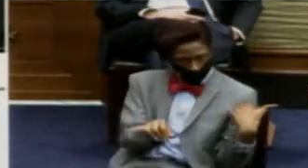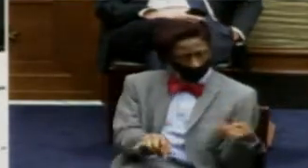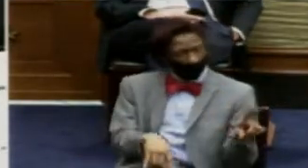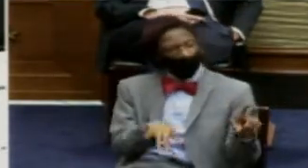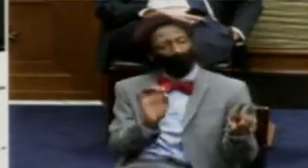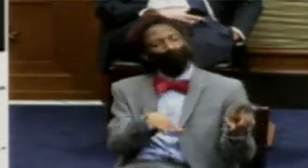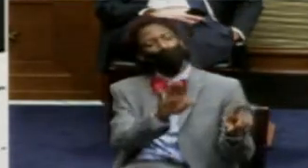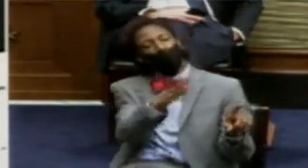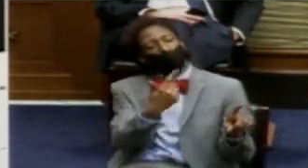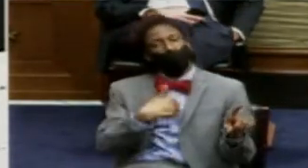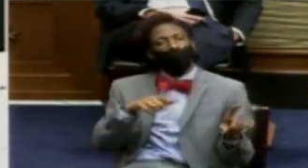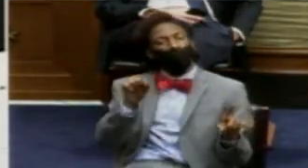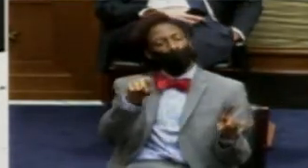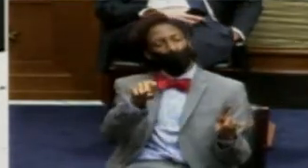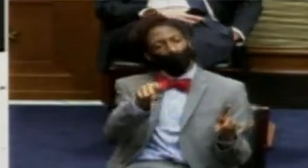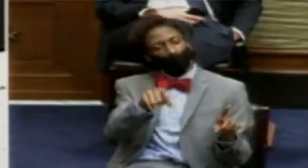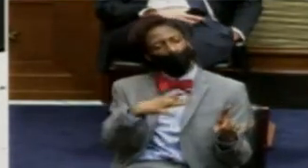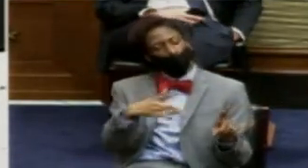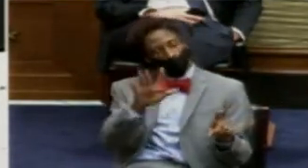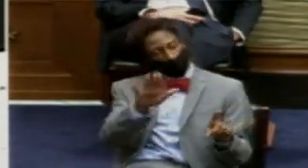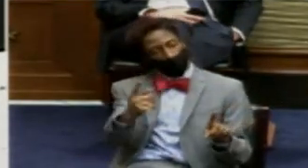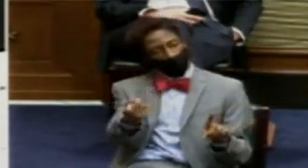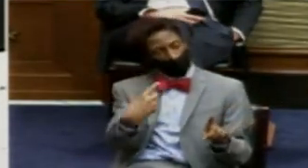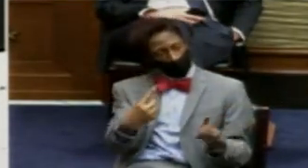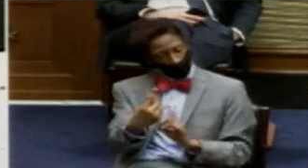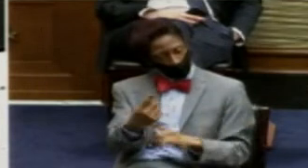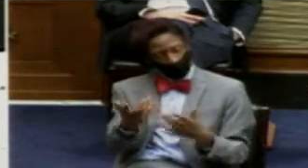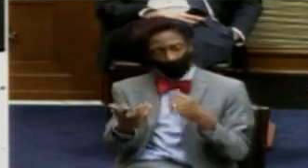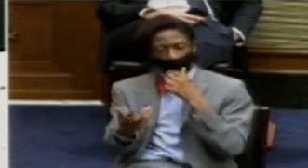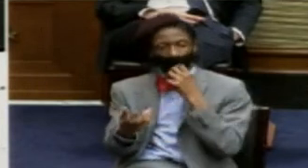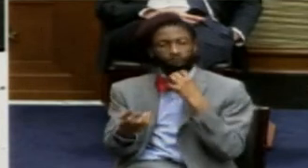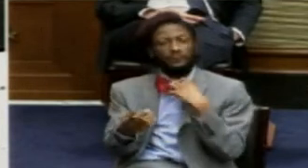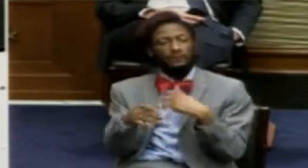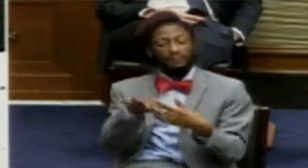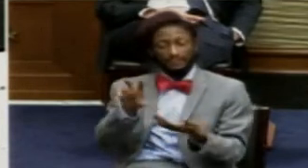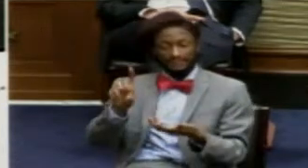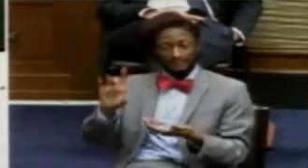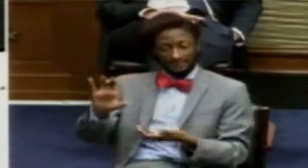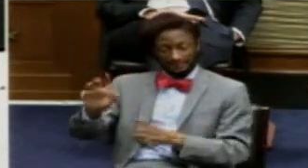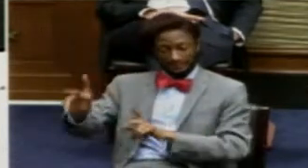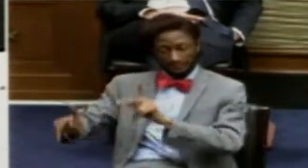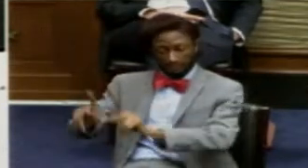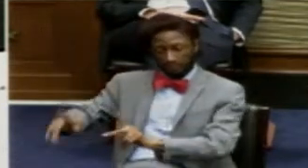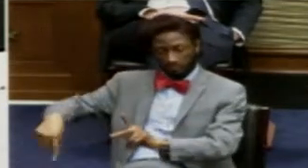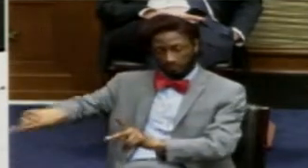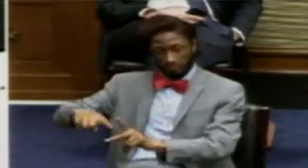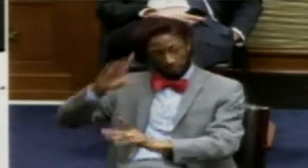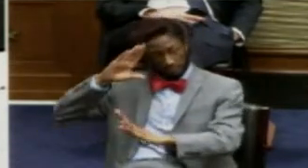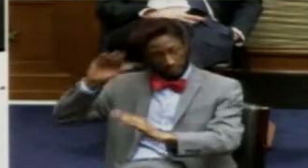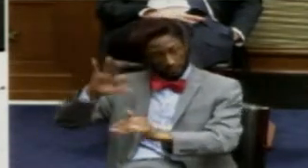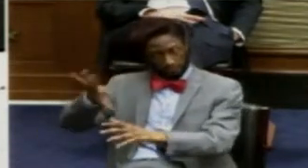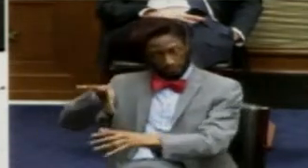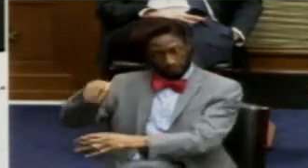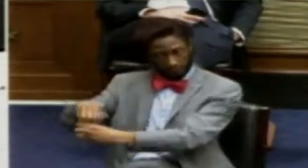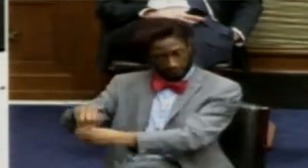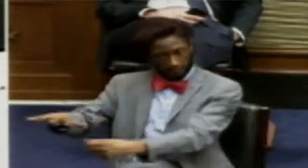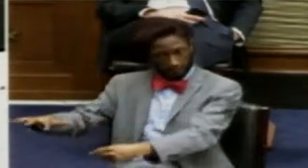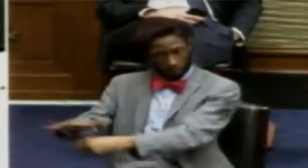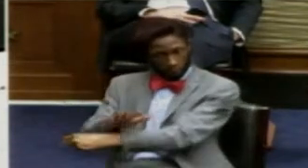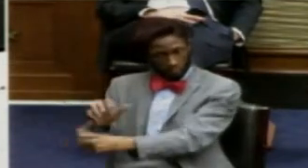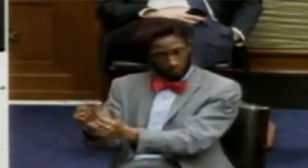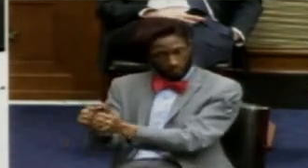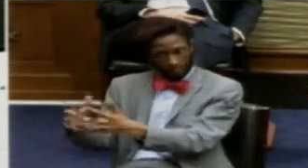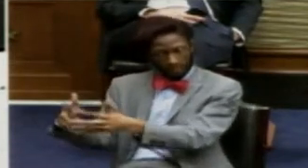Congressman, yes, if your question is, do D.C. residents expect to participate fully in our